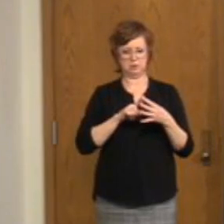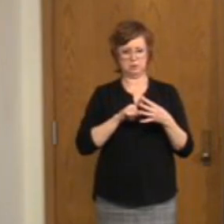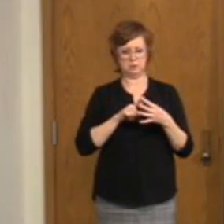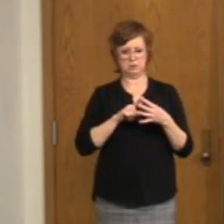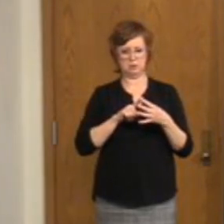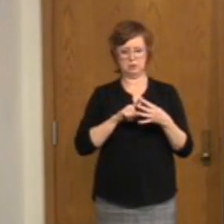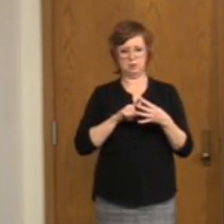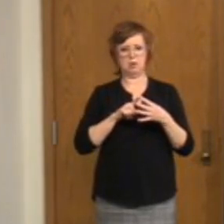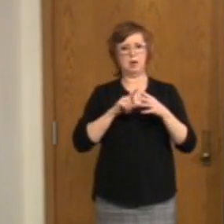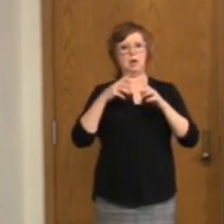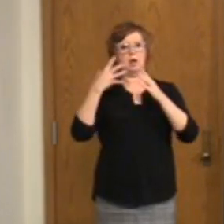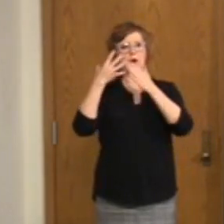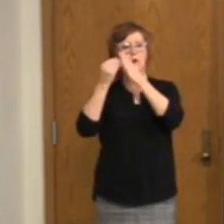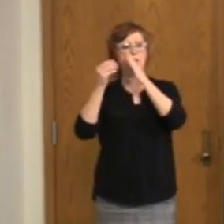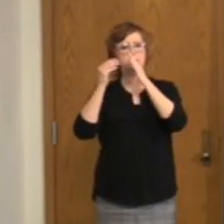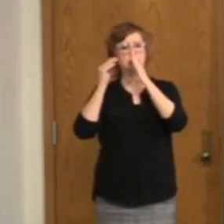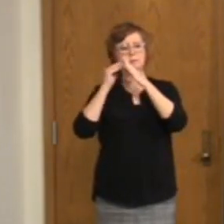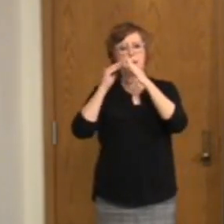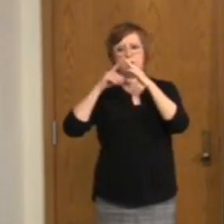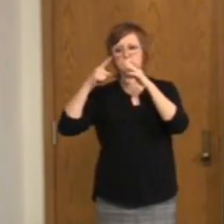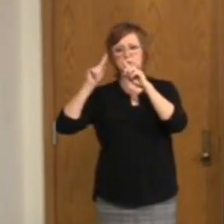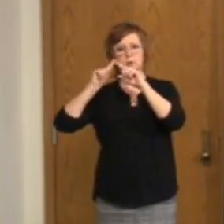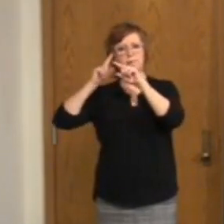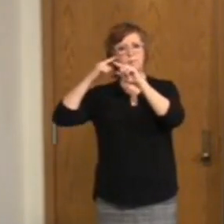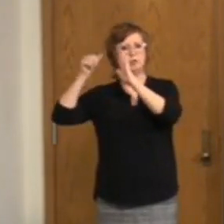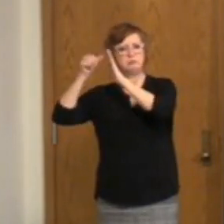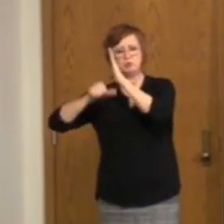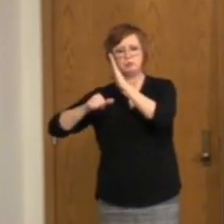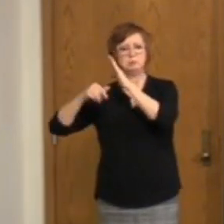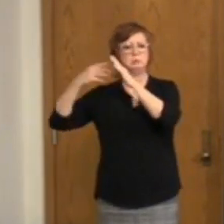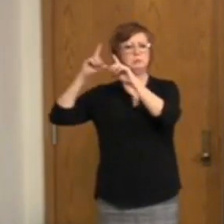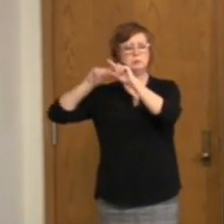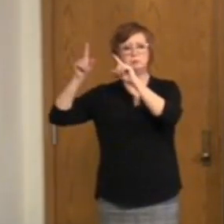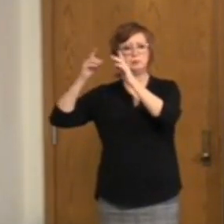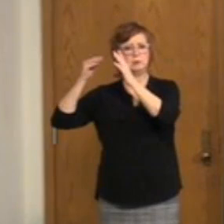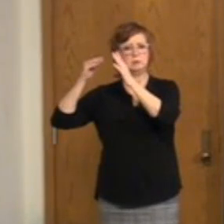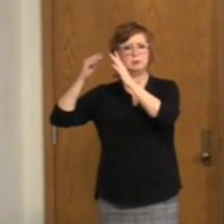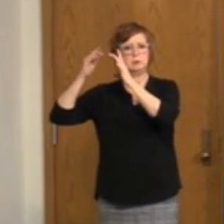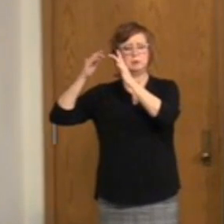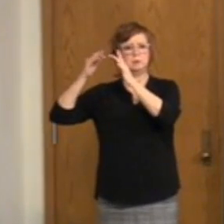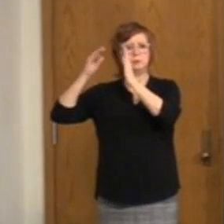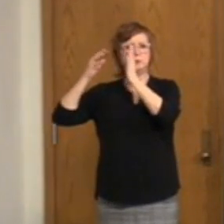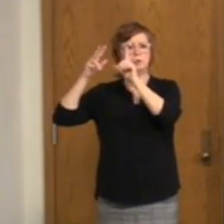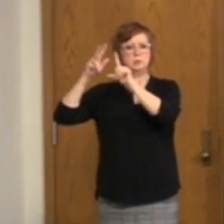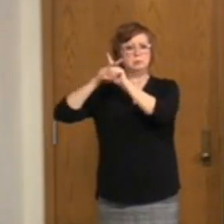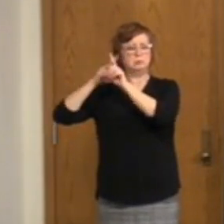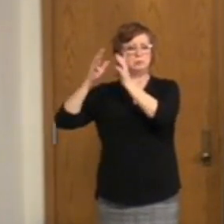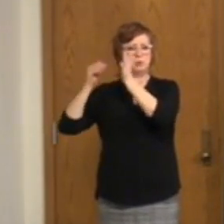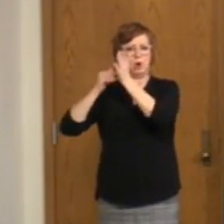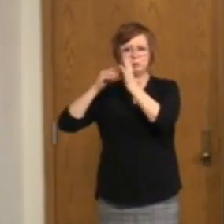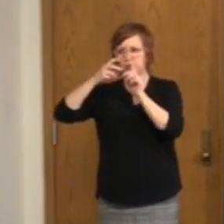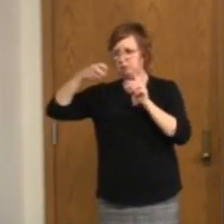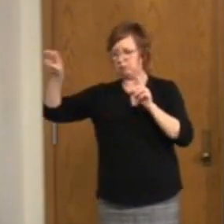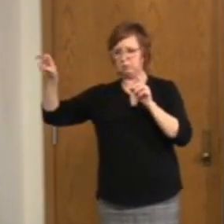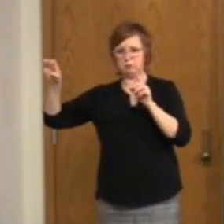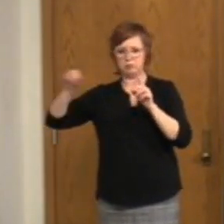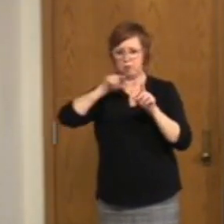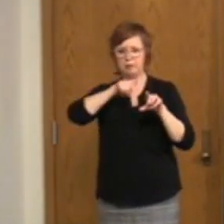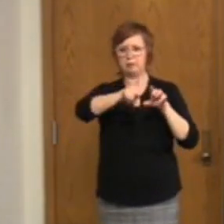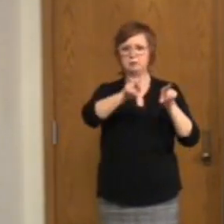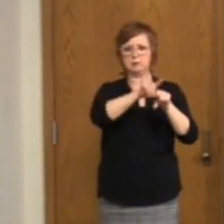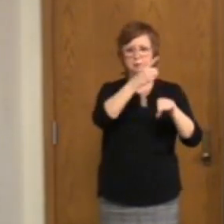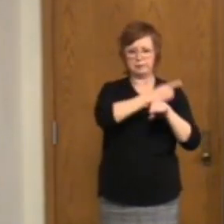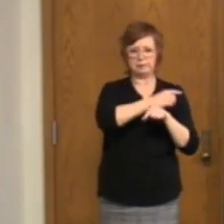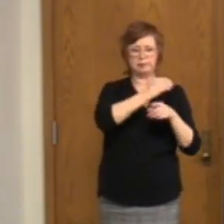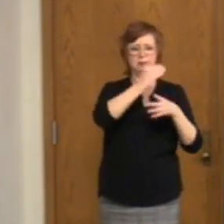able to get the vaccine at that time. Generally, for long-term care, vaccine uptake has been higher than 90%, but we'll be doing a bit of a more analysis